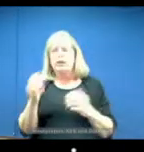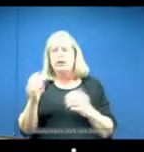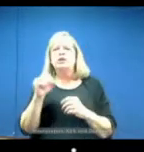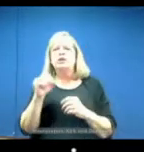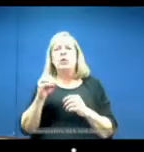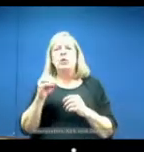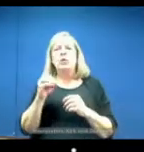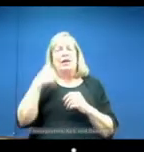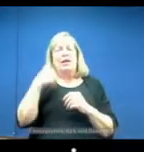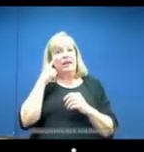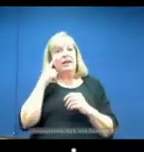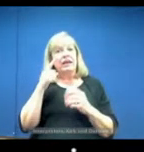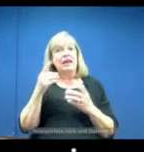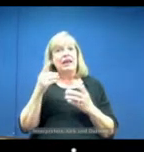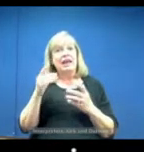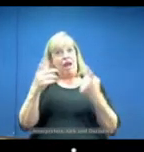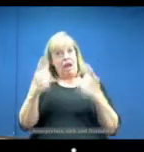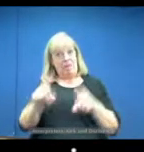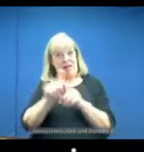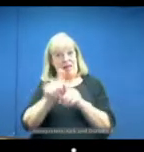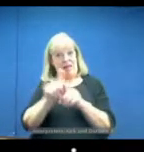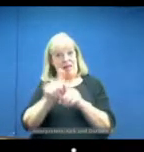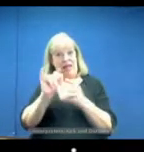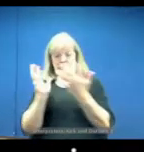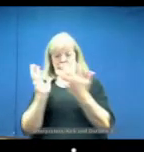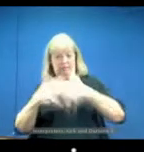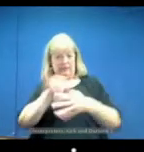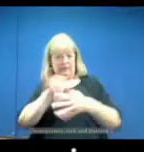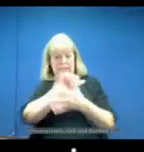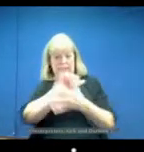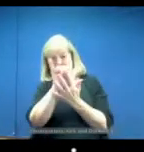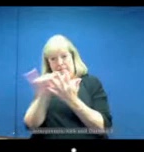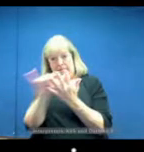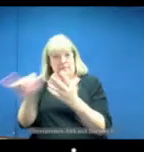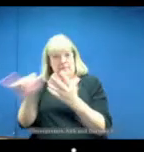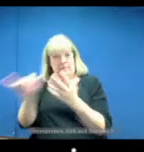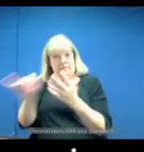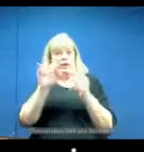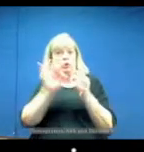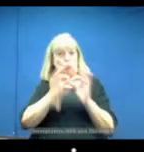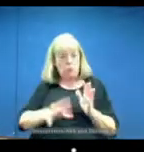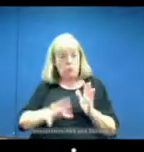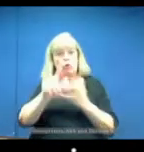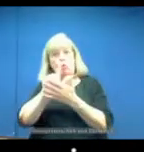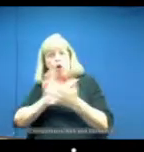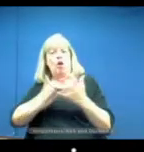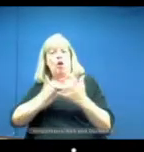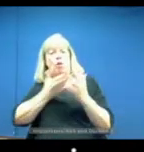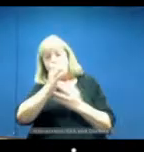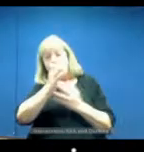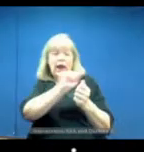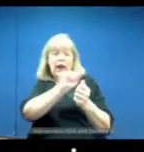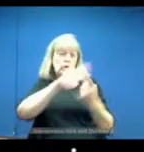Consequently, I think there would be simply more accurate information that the court can rely on.